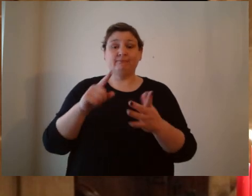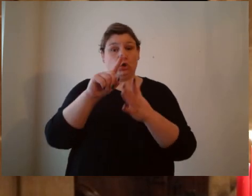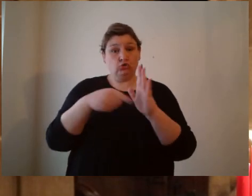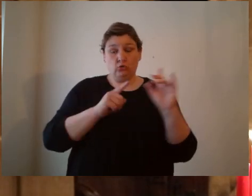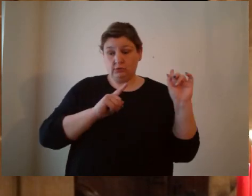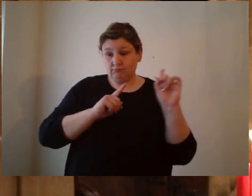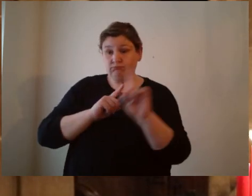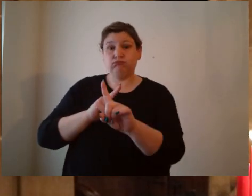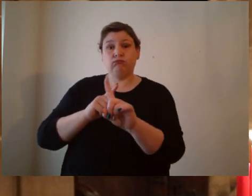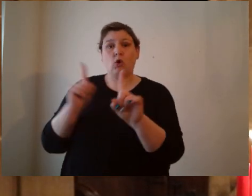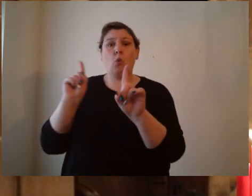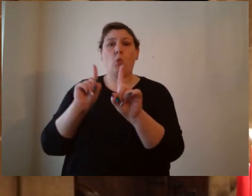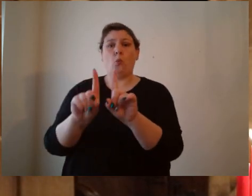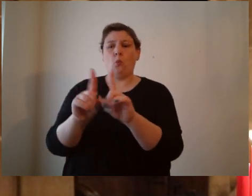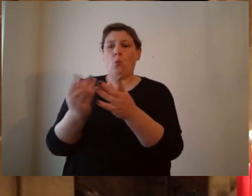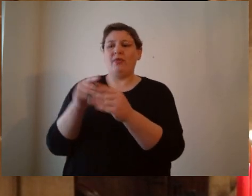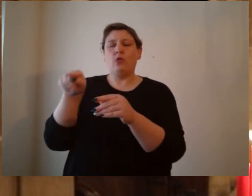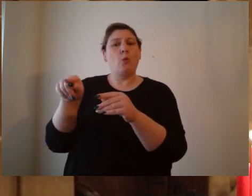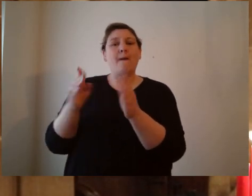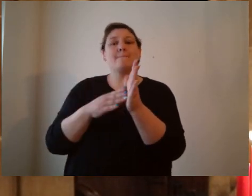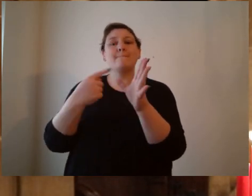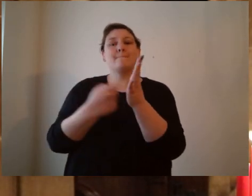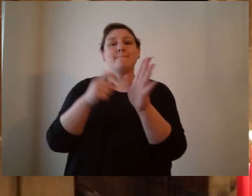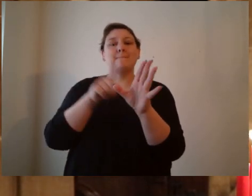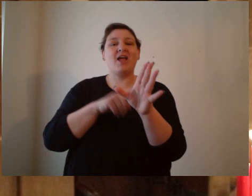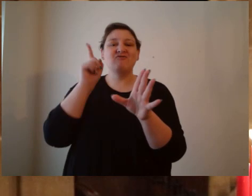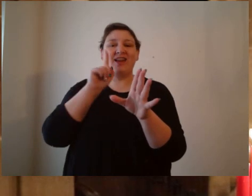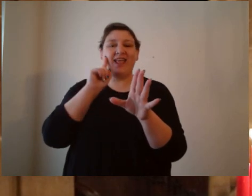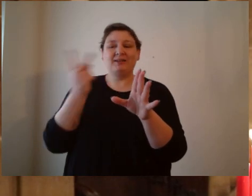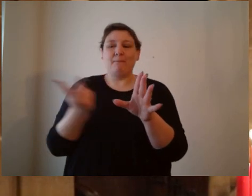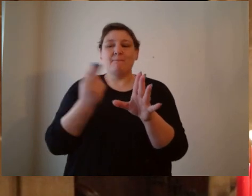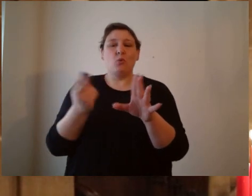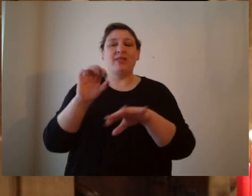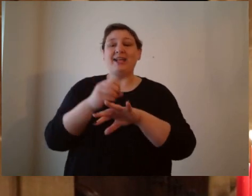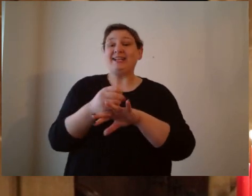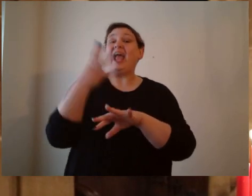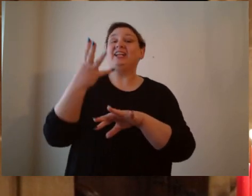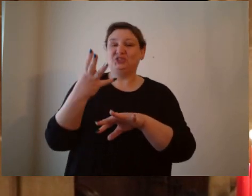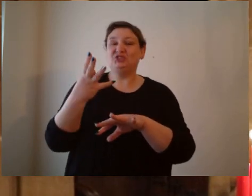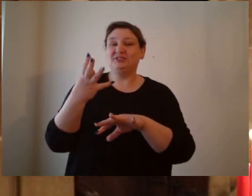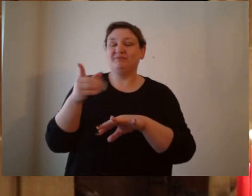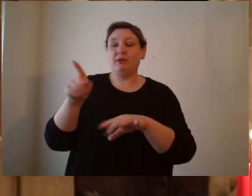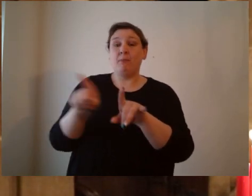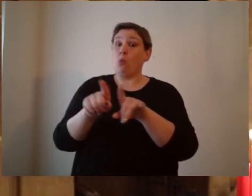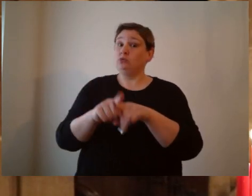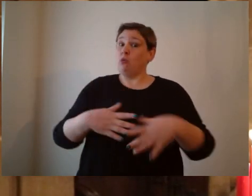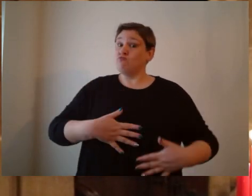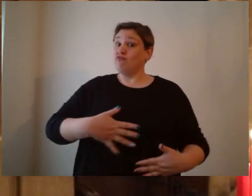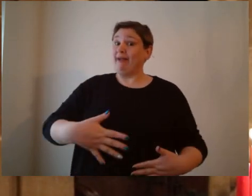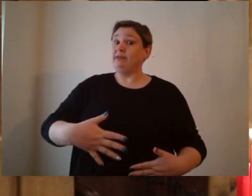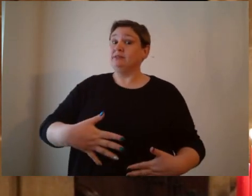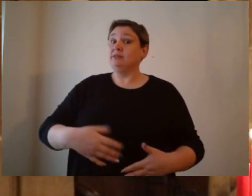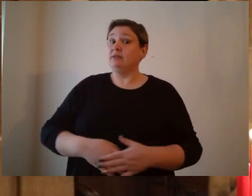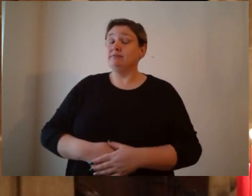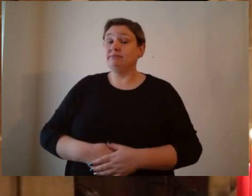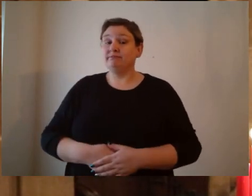He went to be registered with Mary, to whom he was engaged and who was expecting